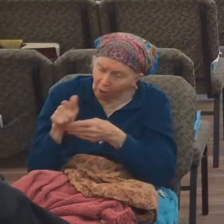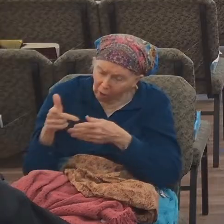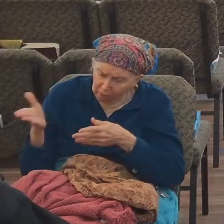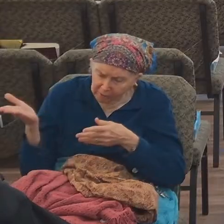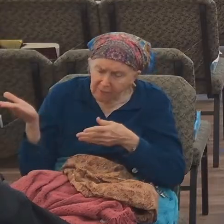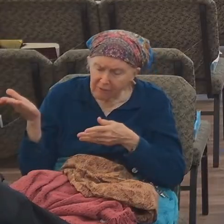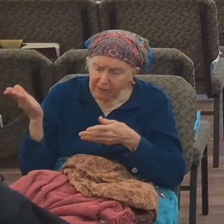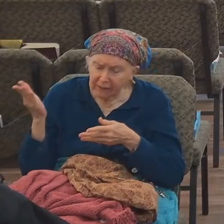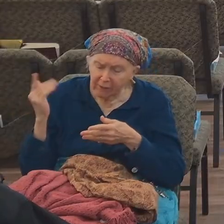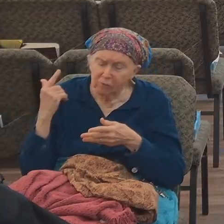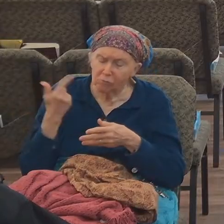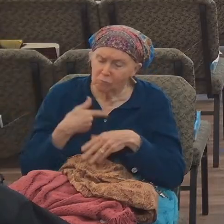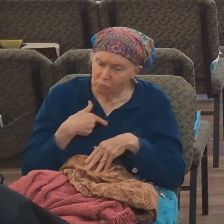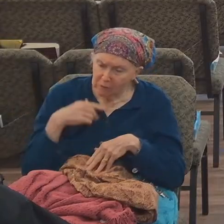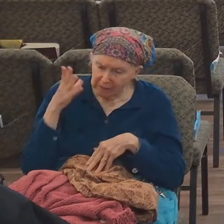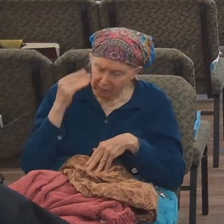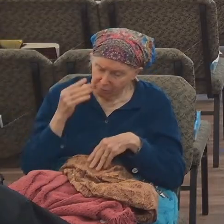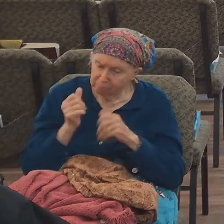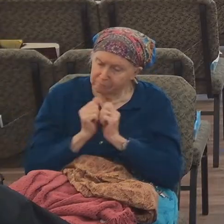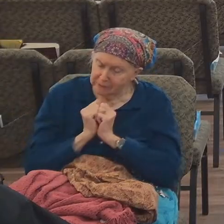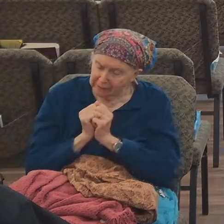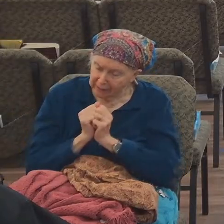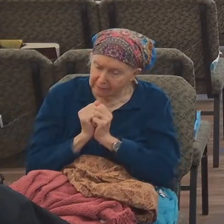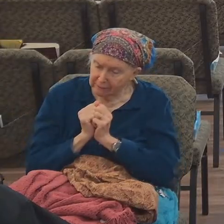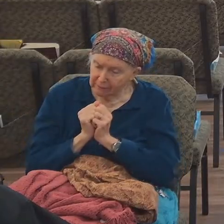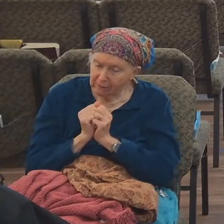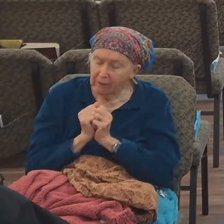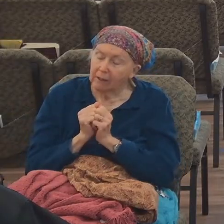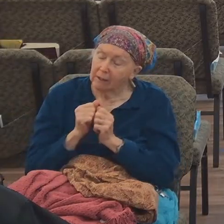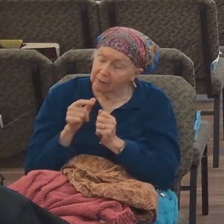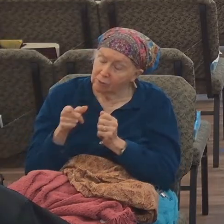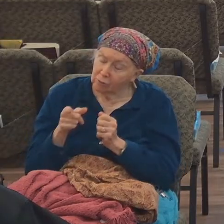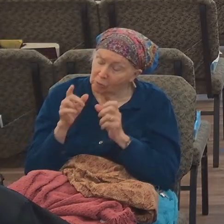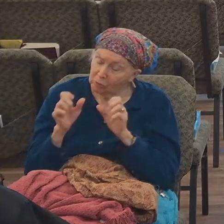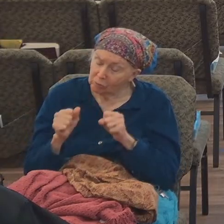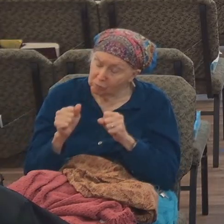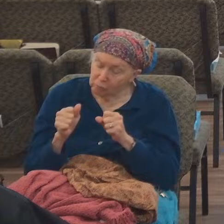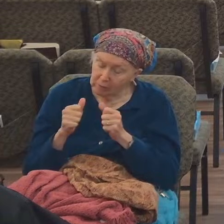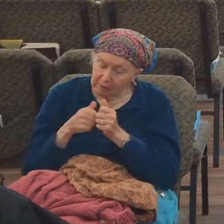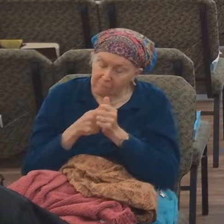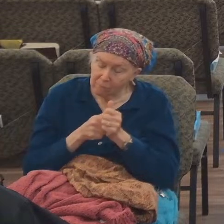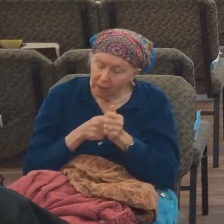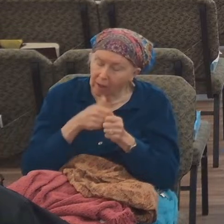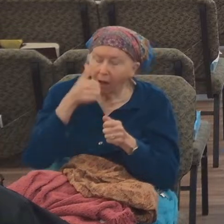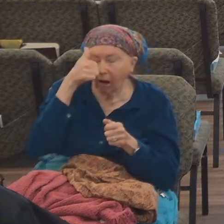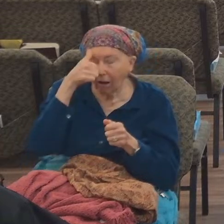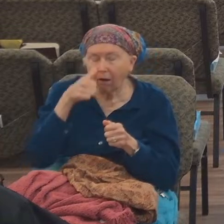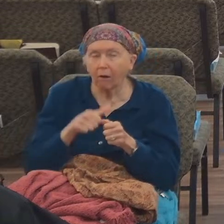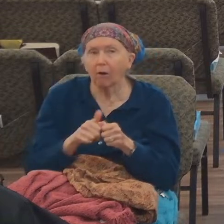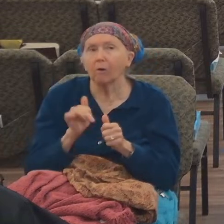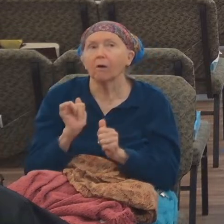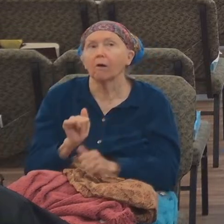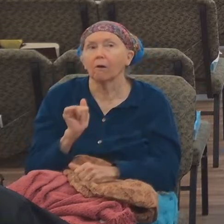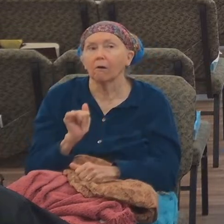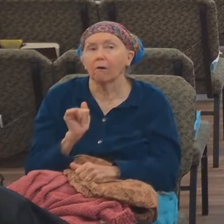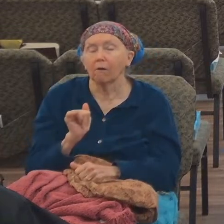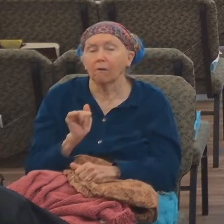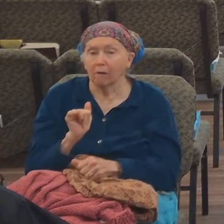back up so they can follow this trail. And then in chapter 2, he's going